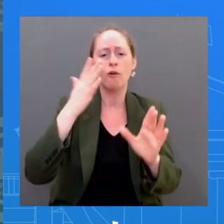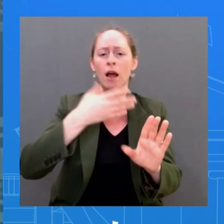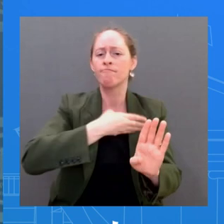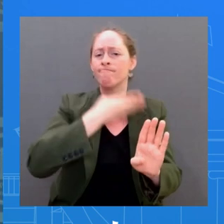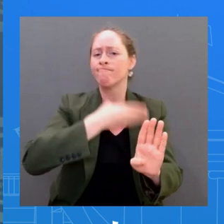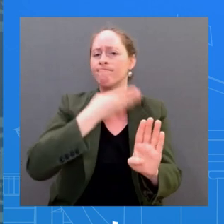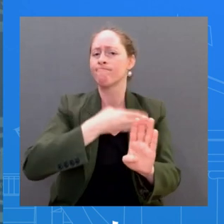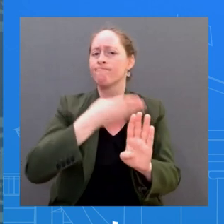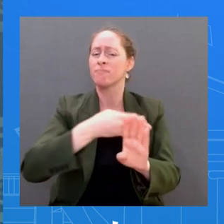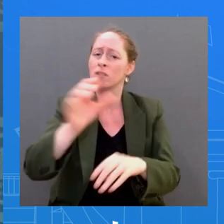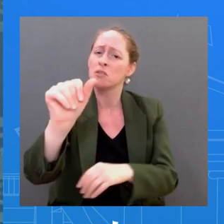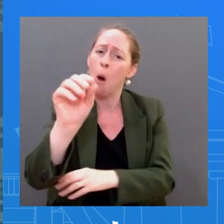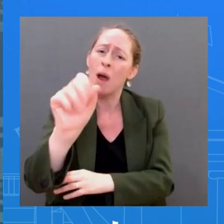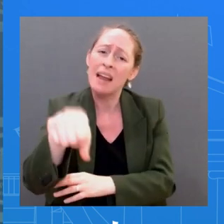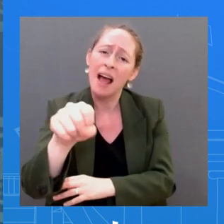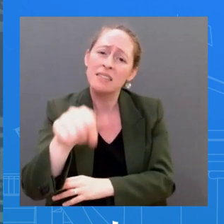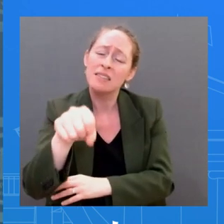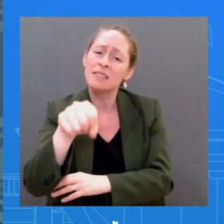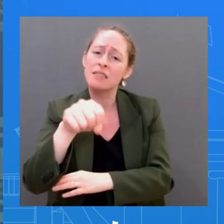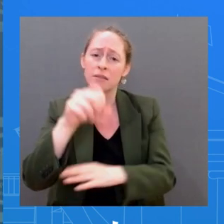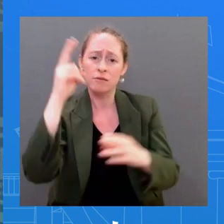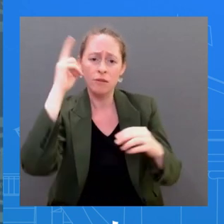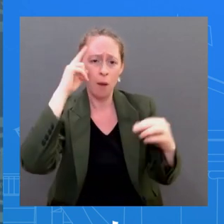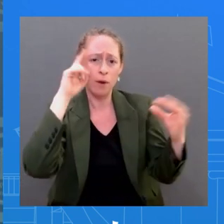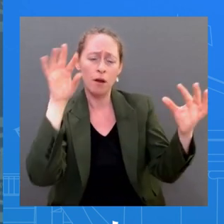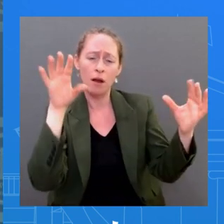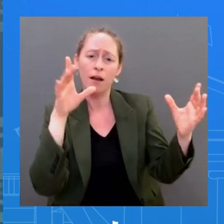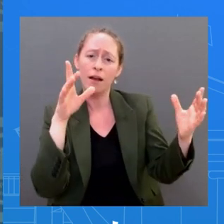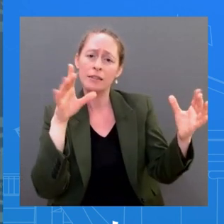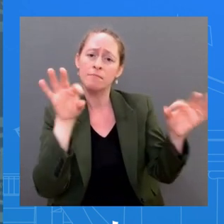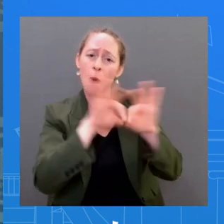in Yemen, contain Iran,